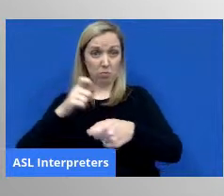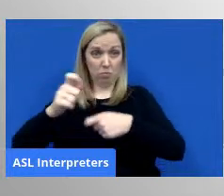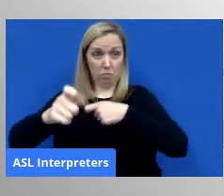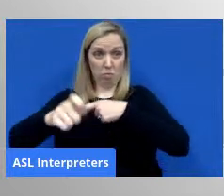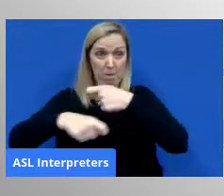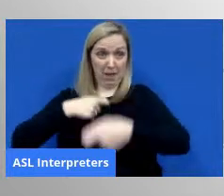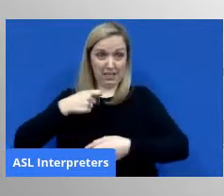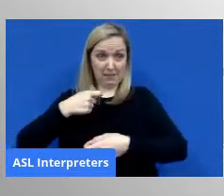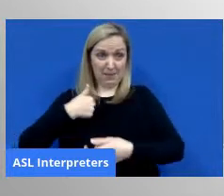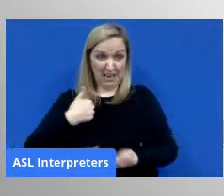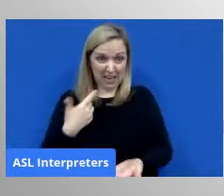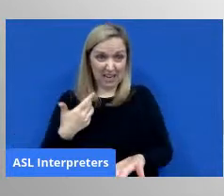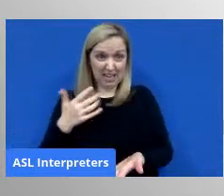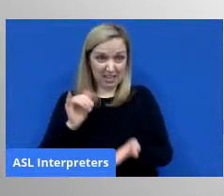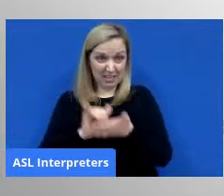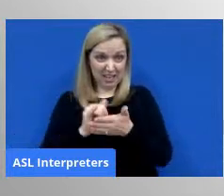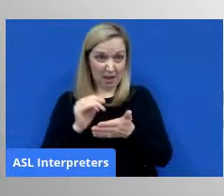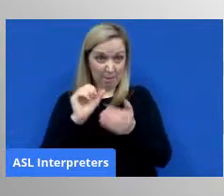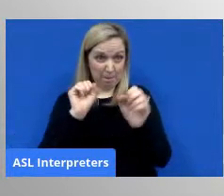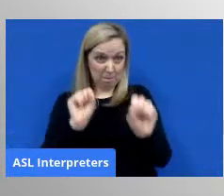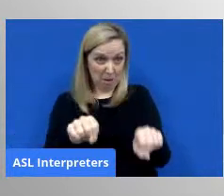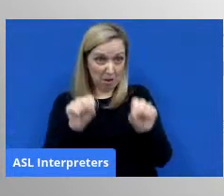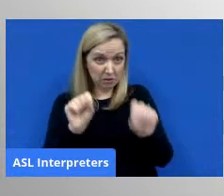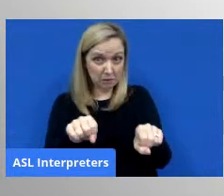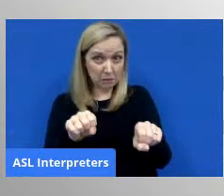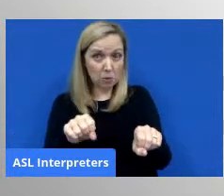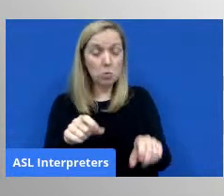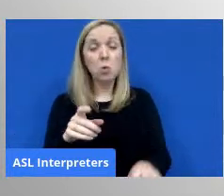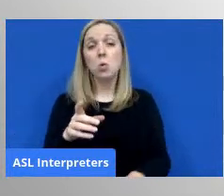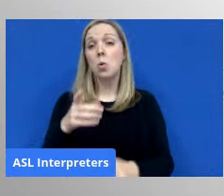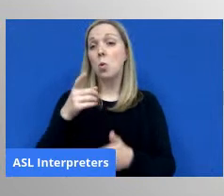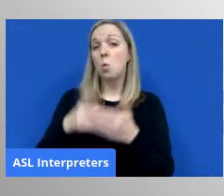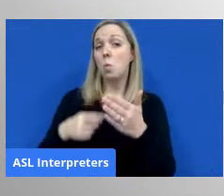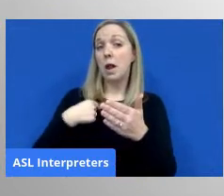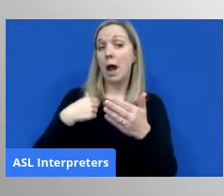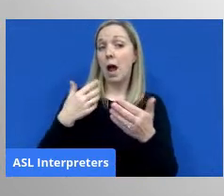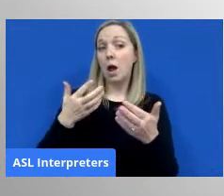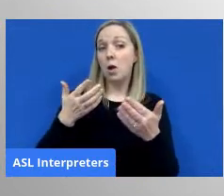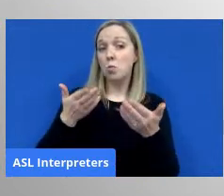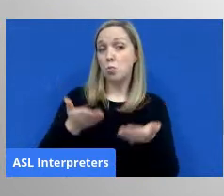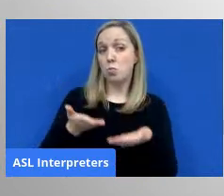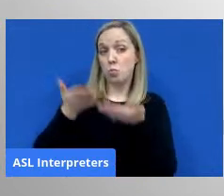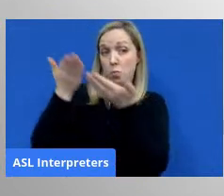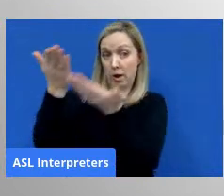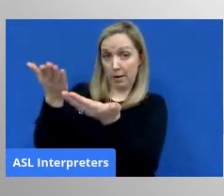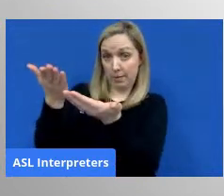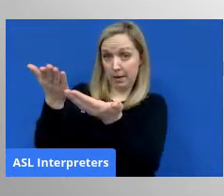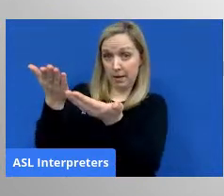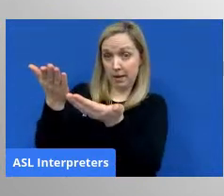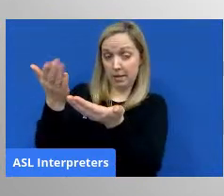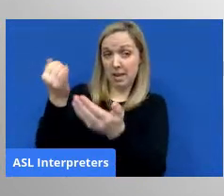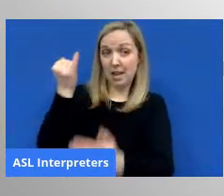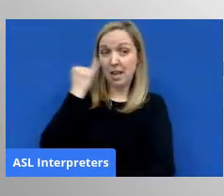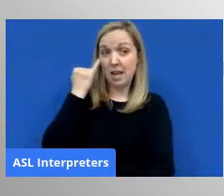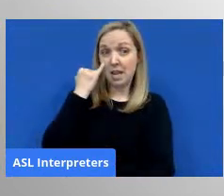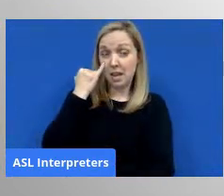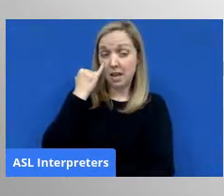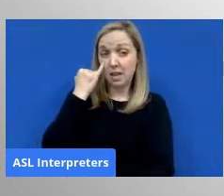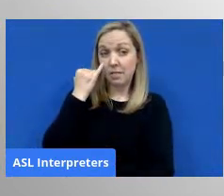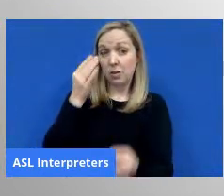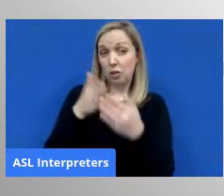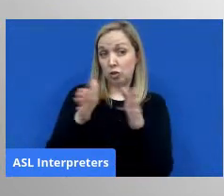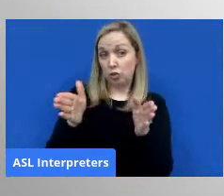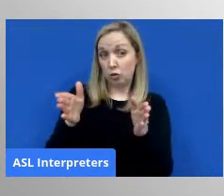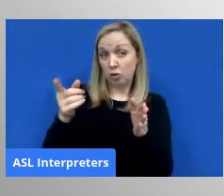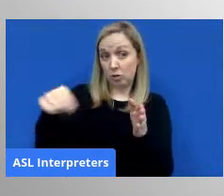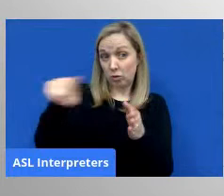is, well, actually, so what I would recommend is, if the general consensus is that we just keep